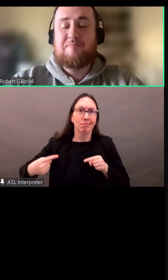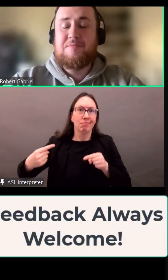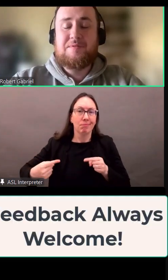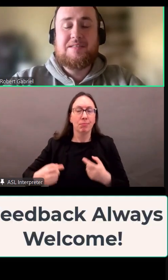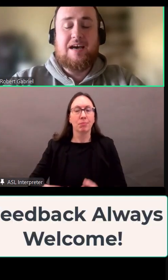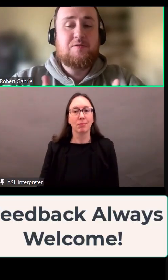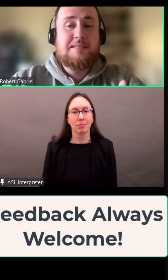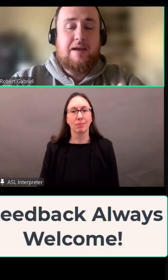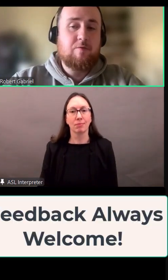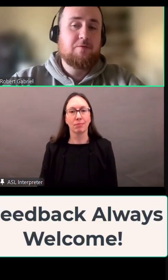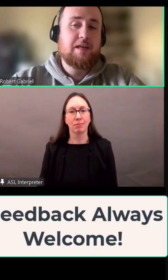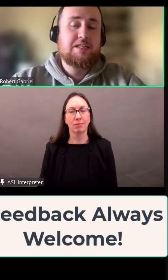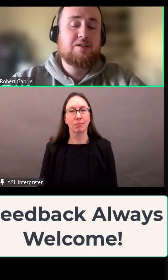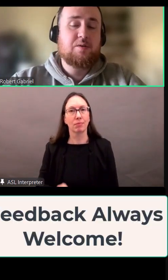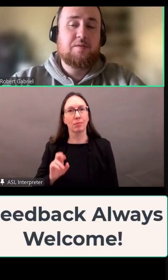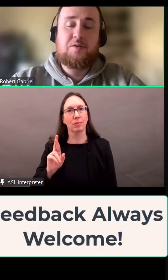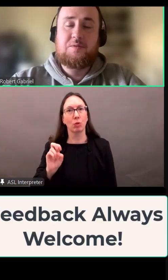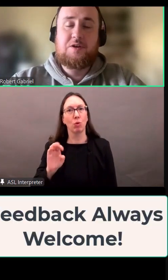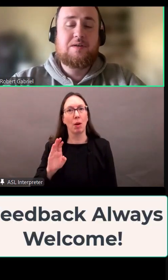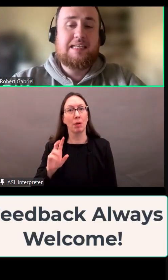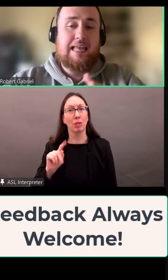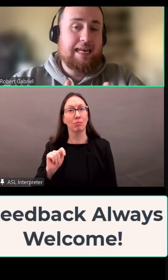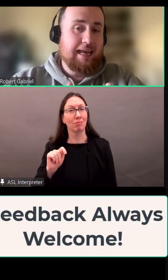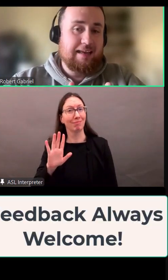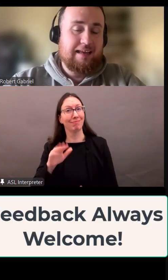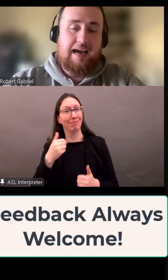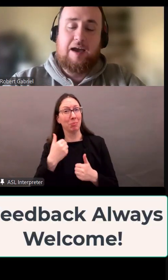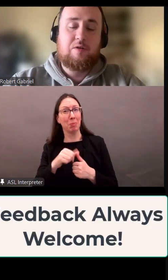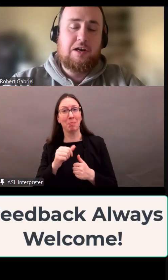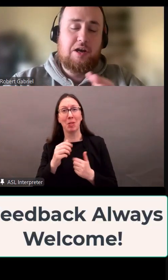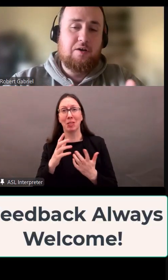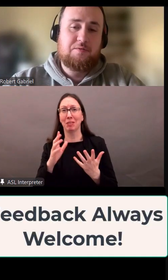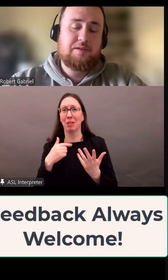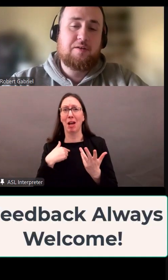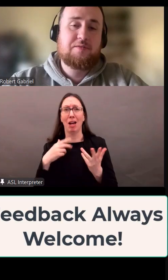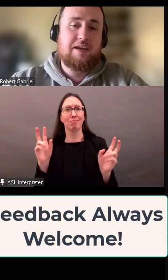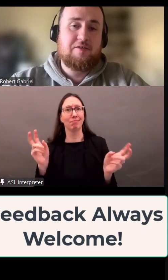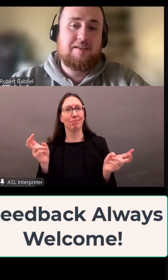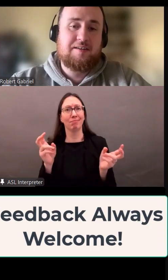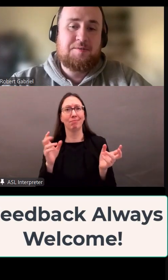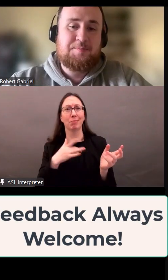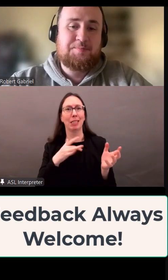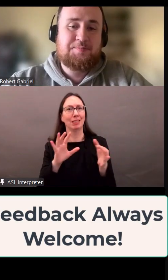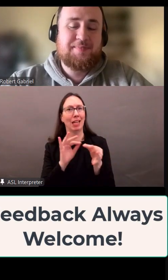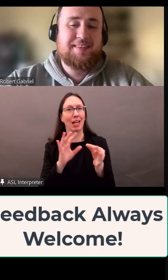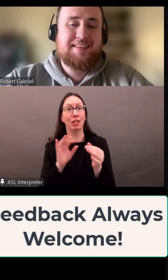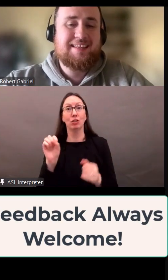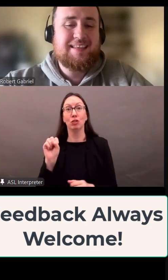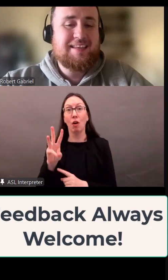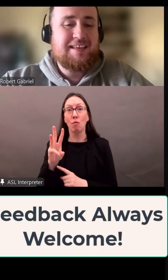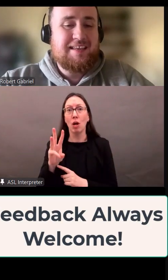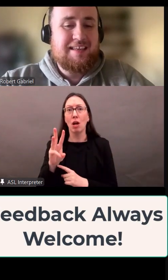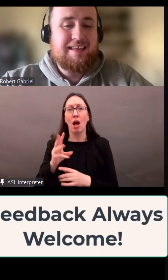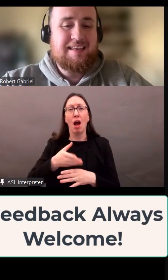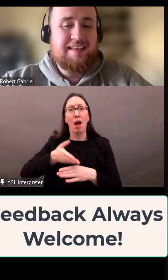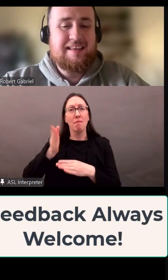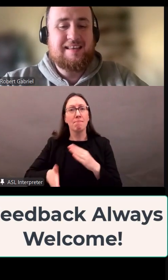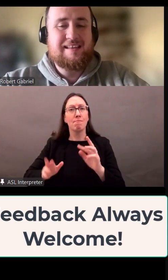say, software is never finished. So if you notice anything, I would love to hear it.